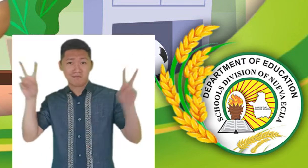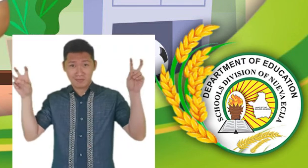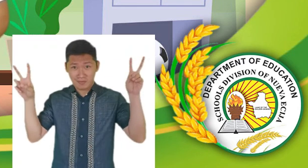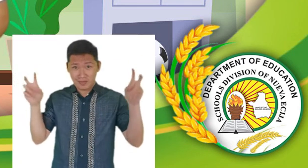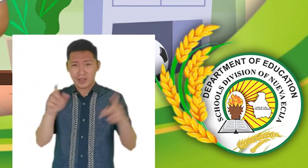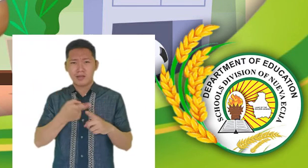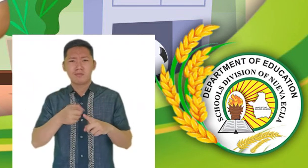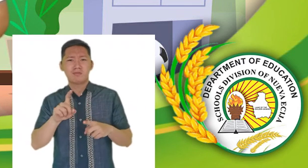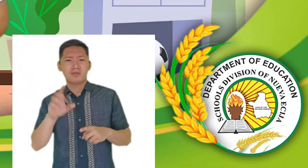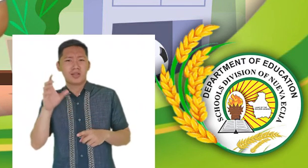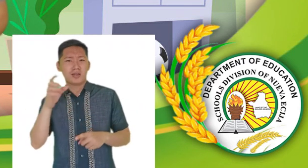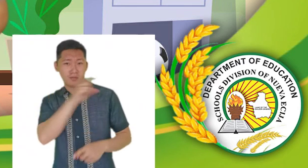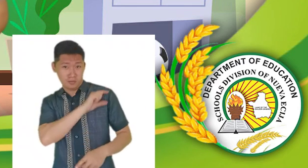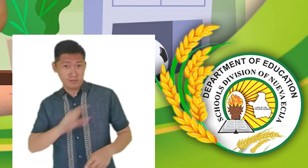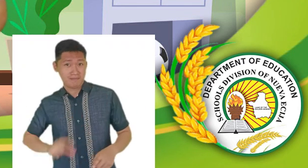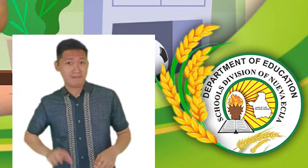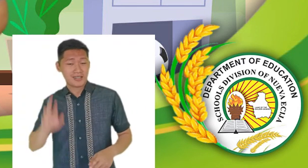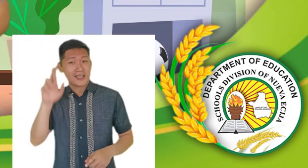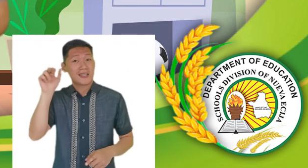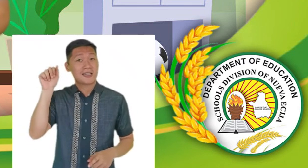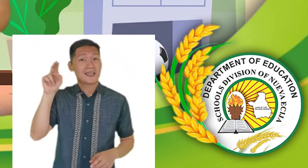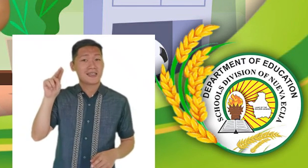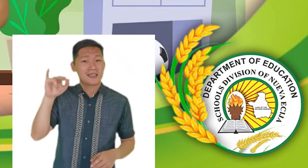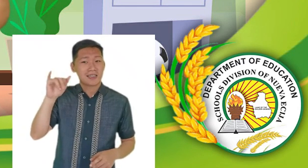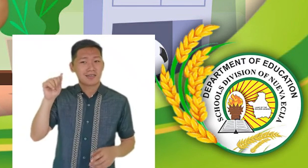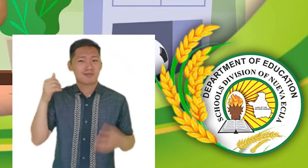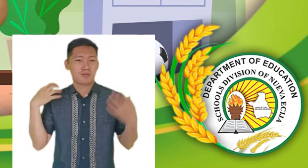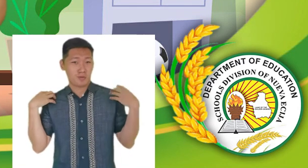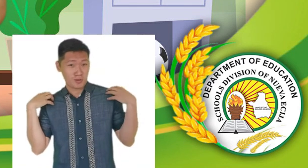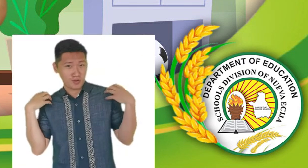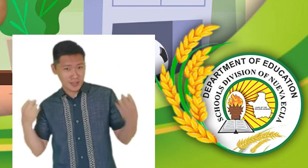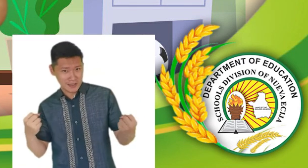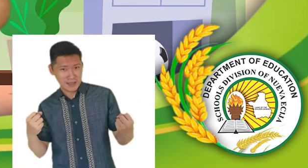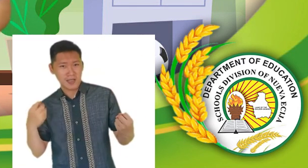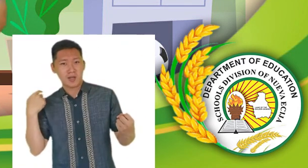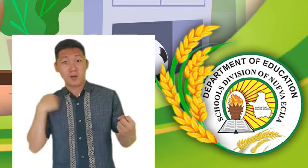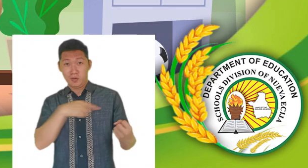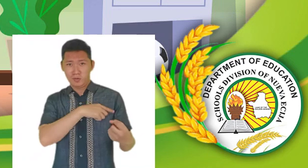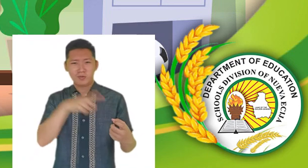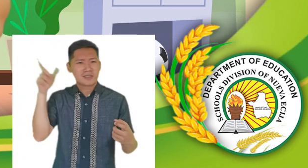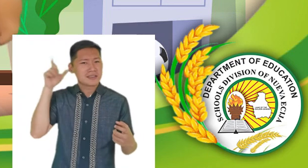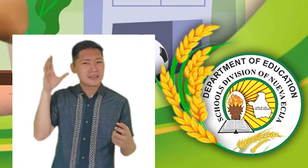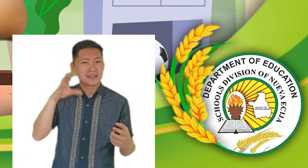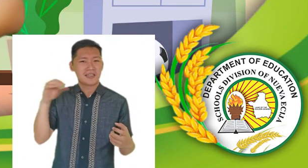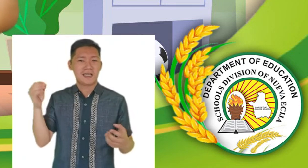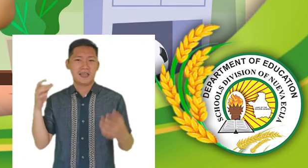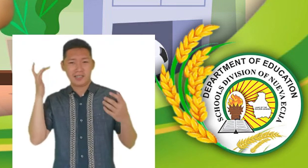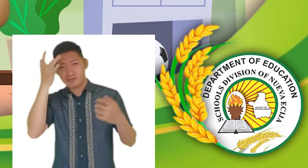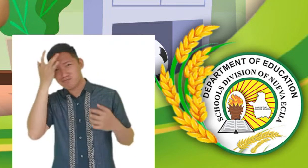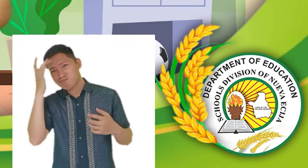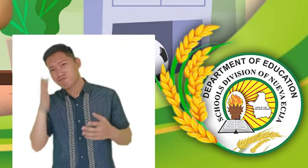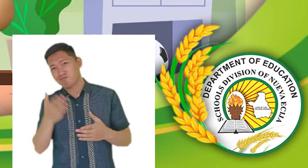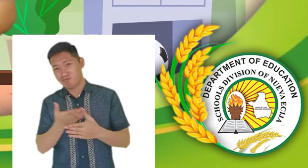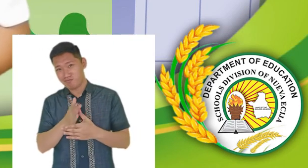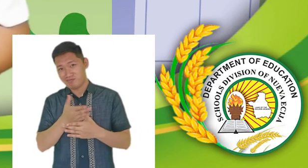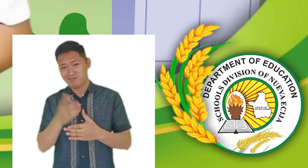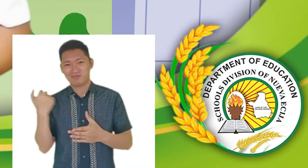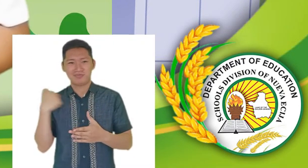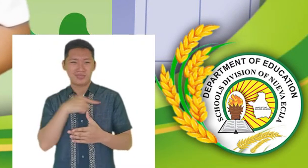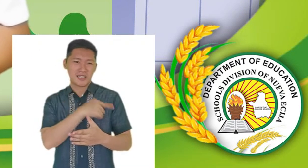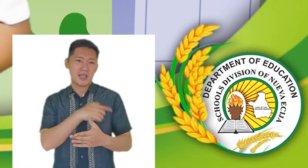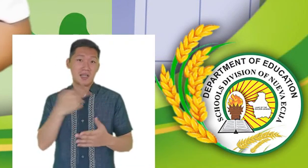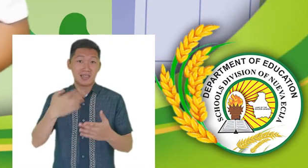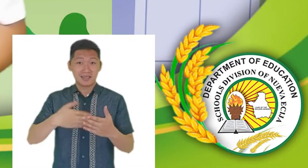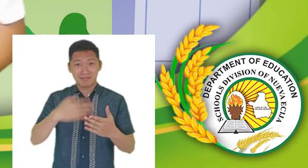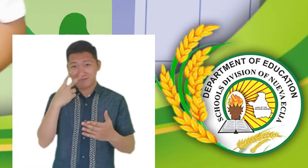the quote from Queen Rania of Jordan: "We are stronger when we listen and smarter when we share." See you